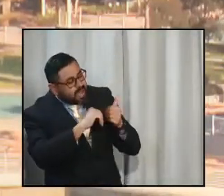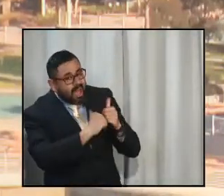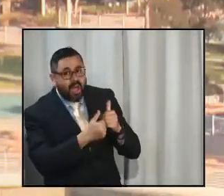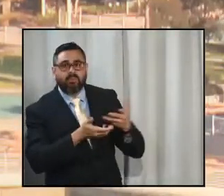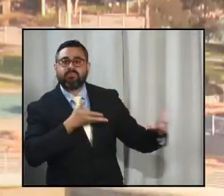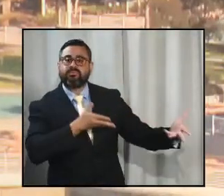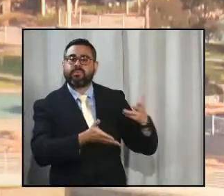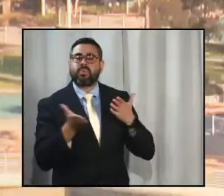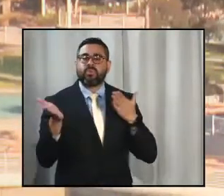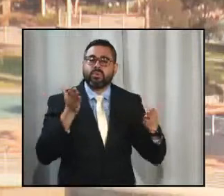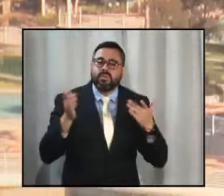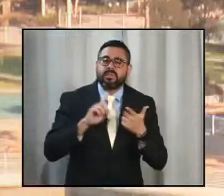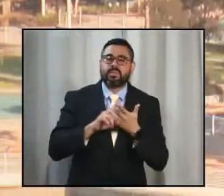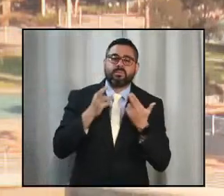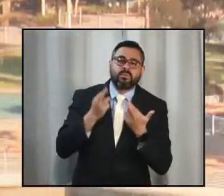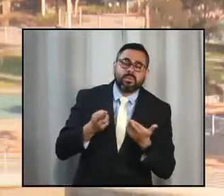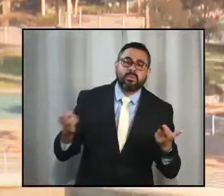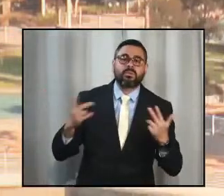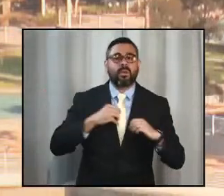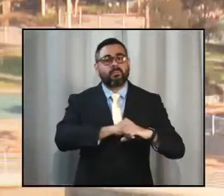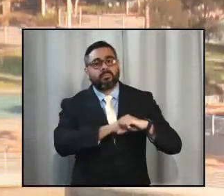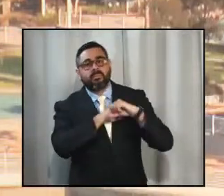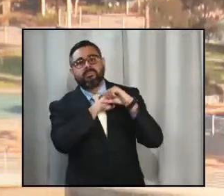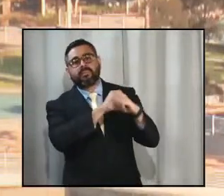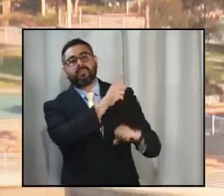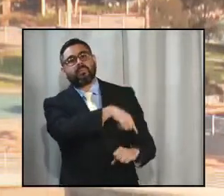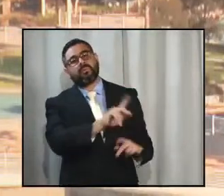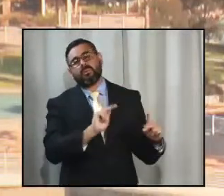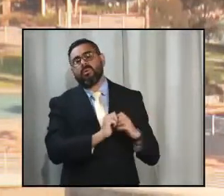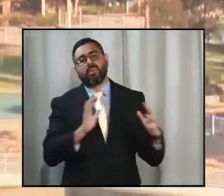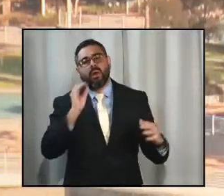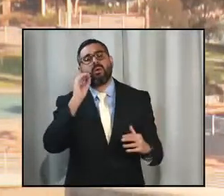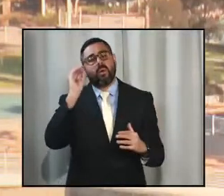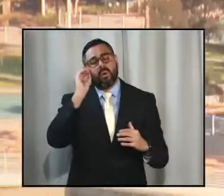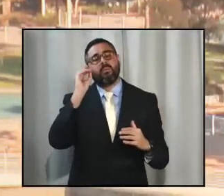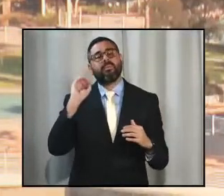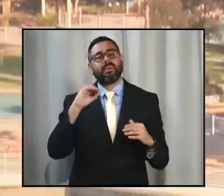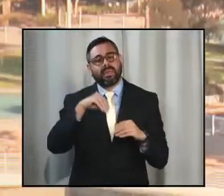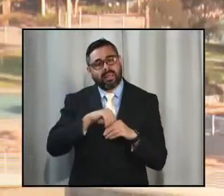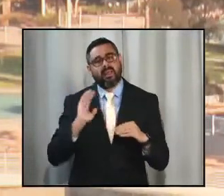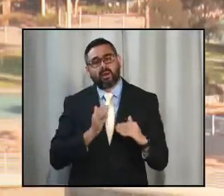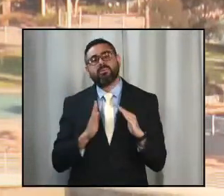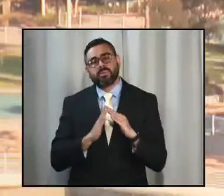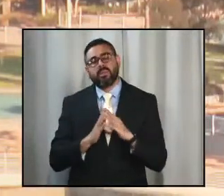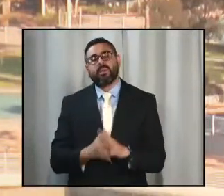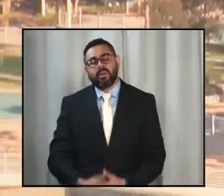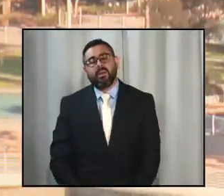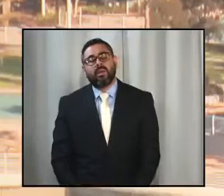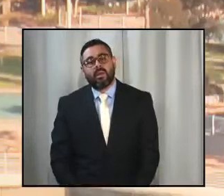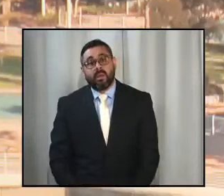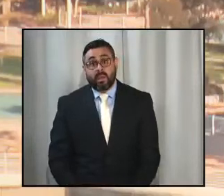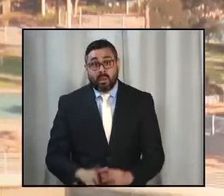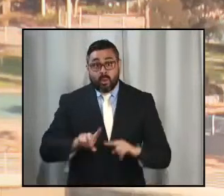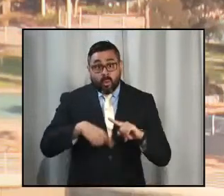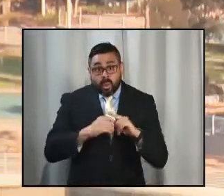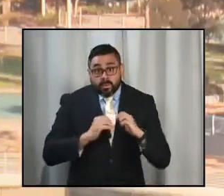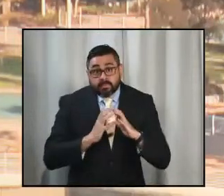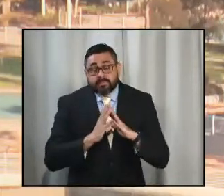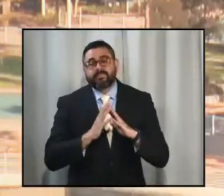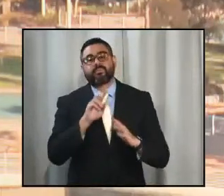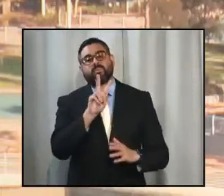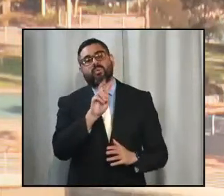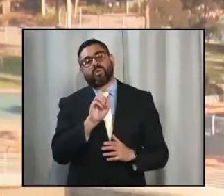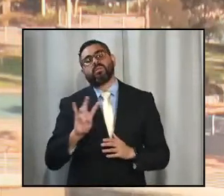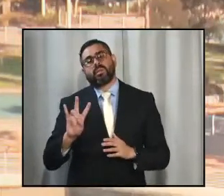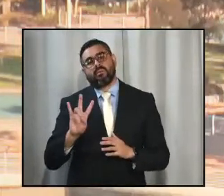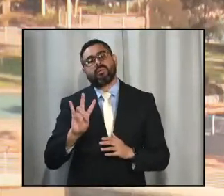services, resources, and protection for those experiencing homelessness in our community. This team, created in 2007, plays a vital role